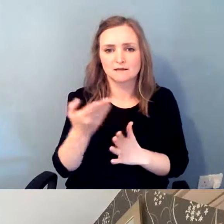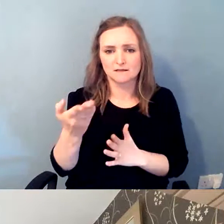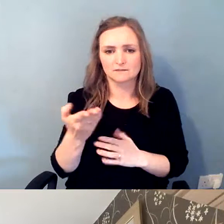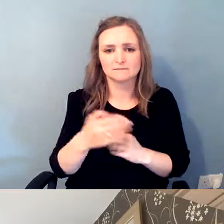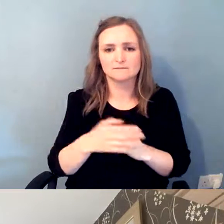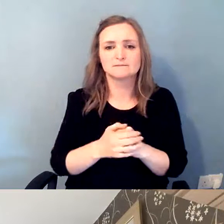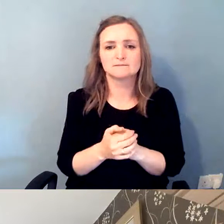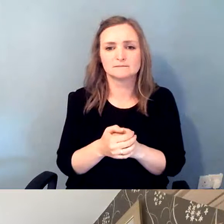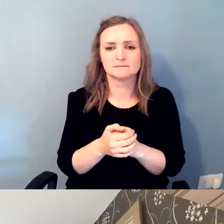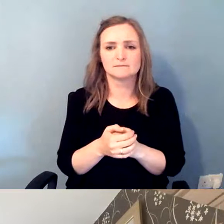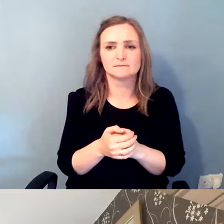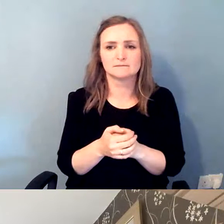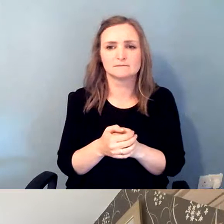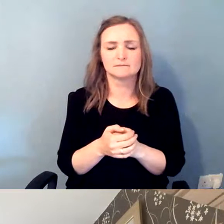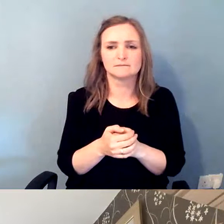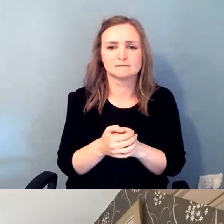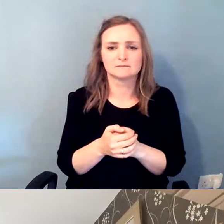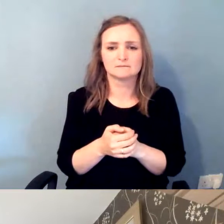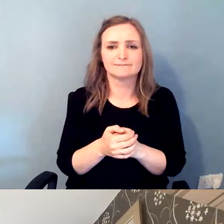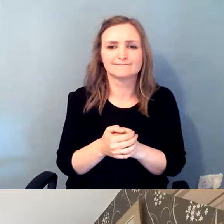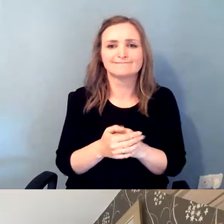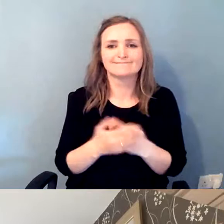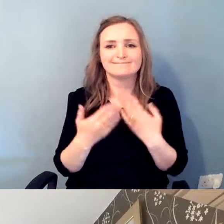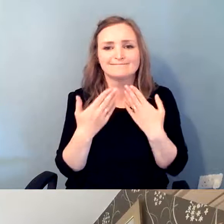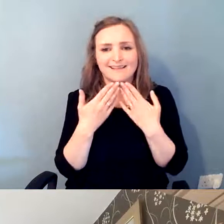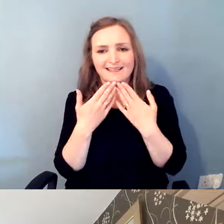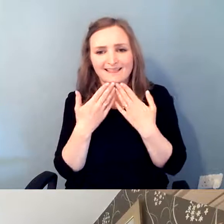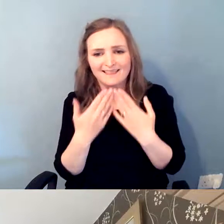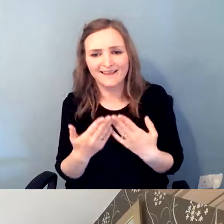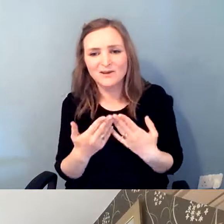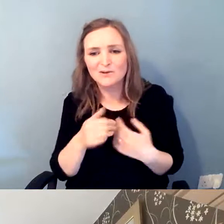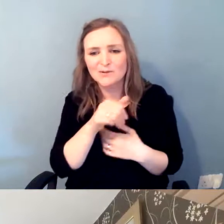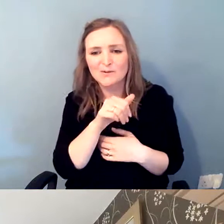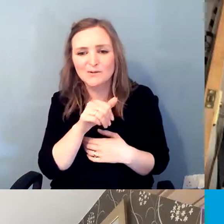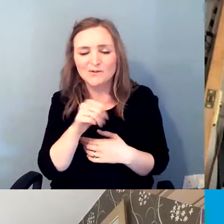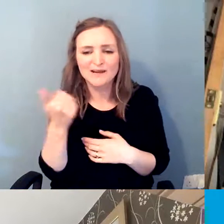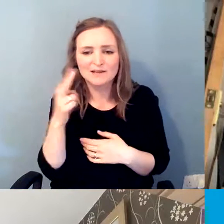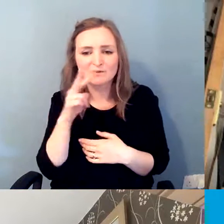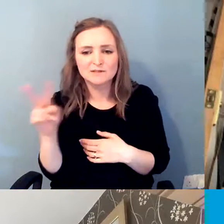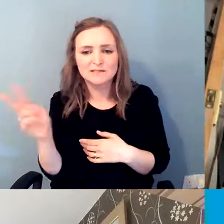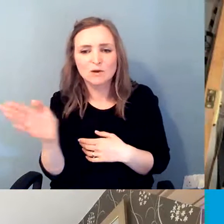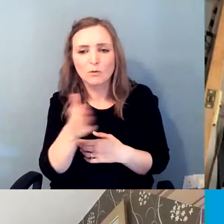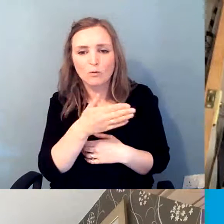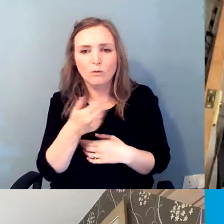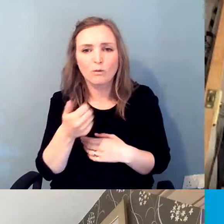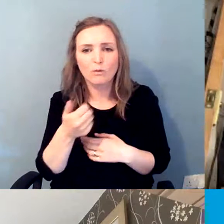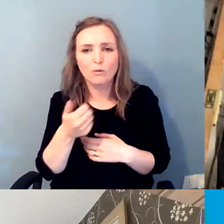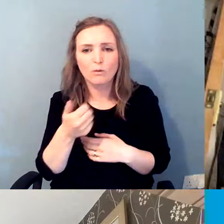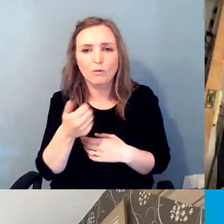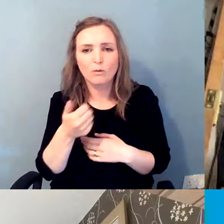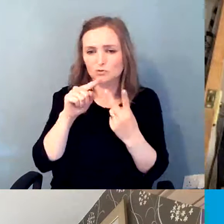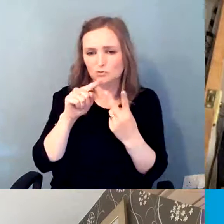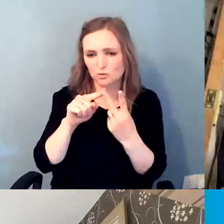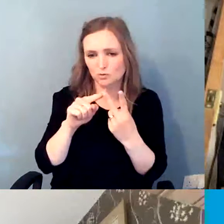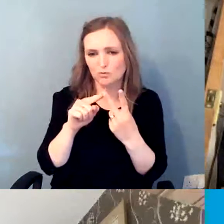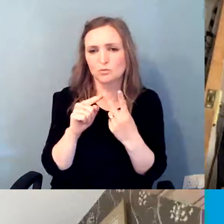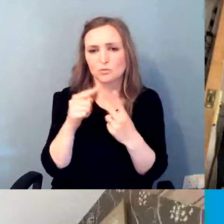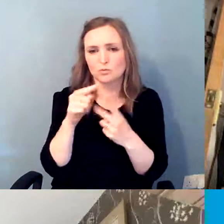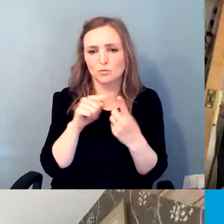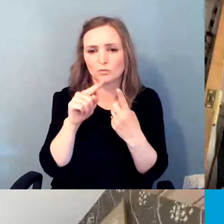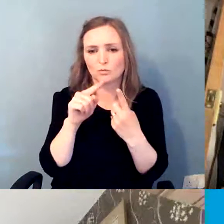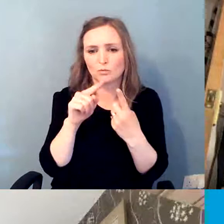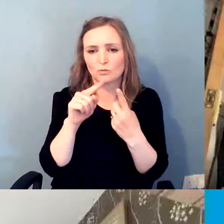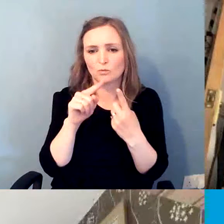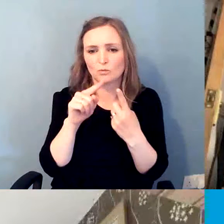thanks, guys. It's nice to see everybody. There's only two really quick points. One, I think Stella's brought it up